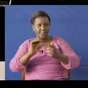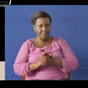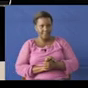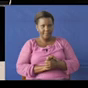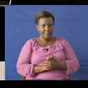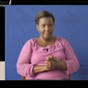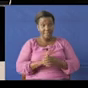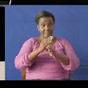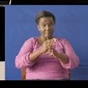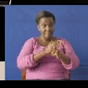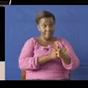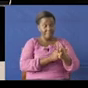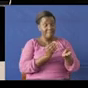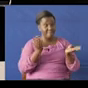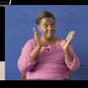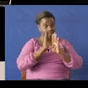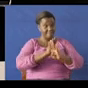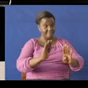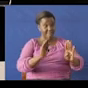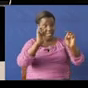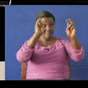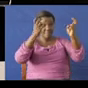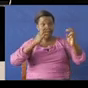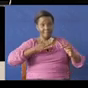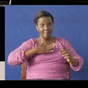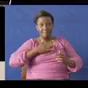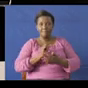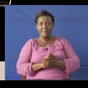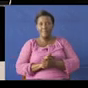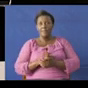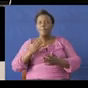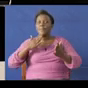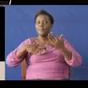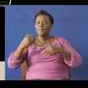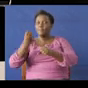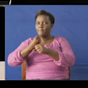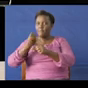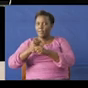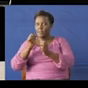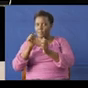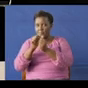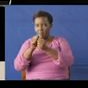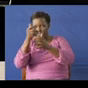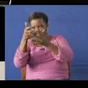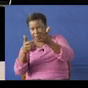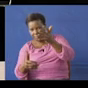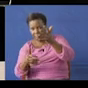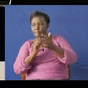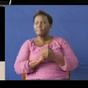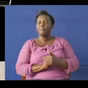Now, before I finish my lesson, I would like you to do the following